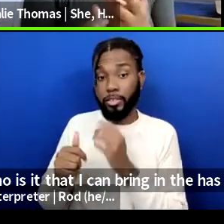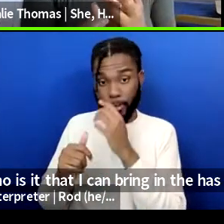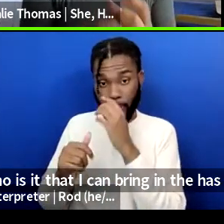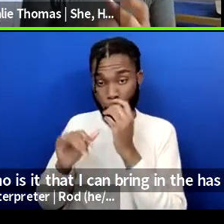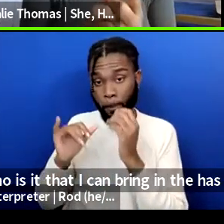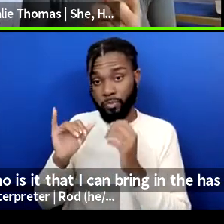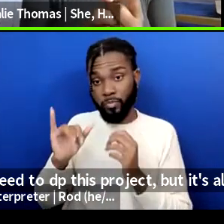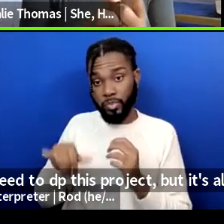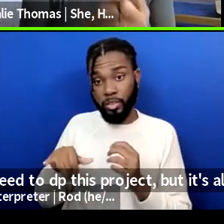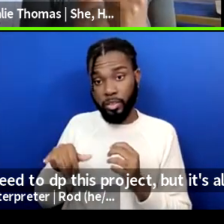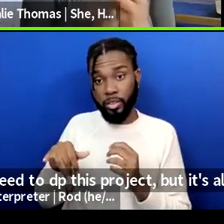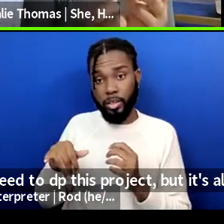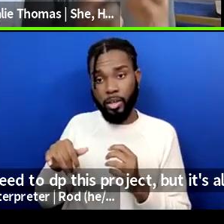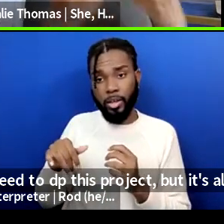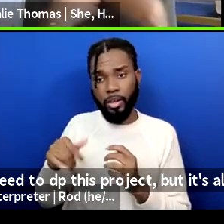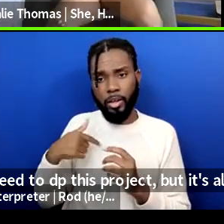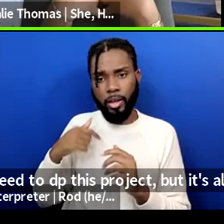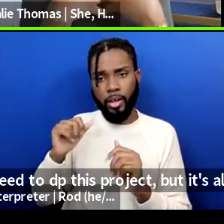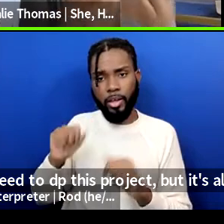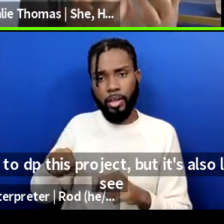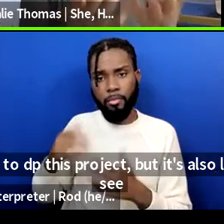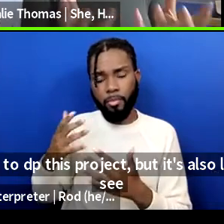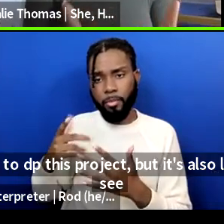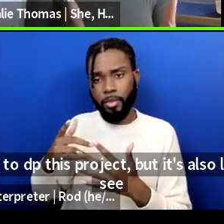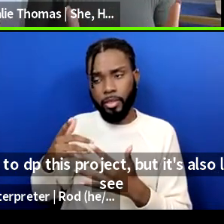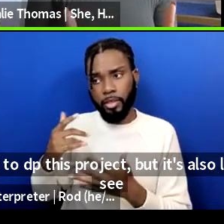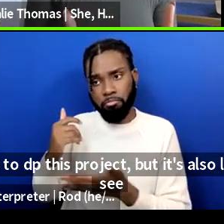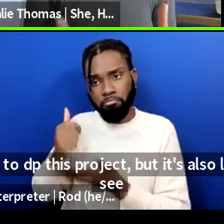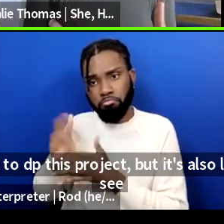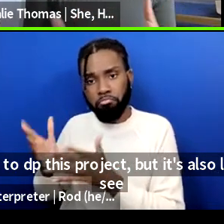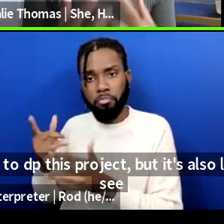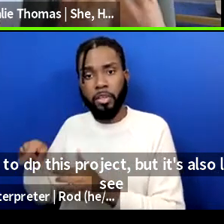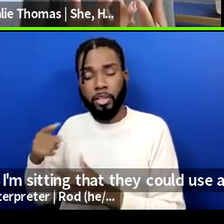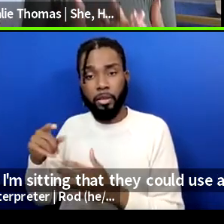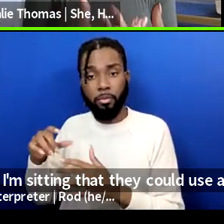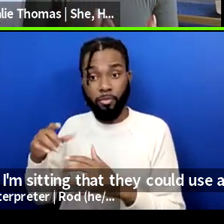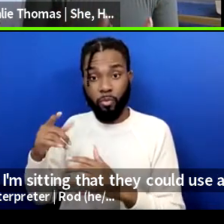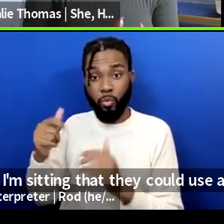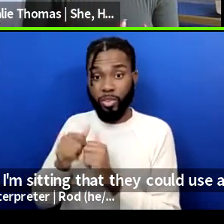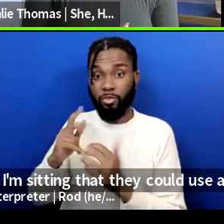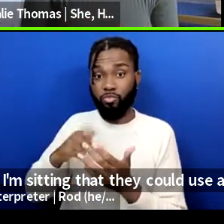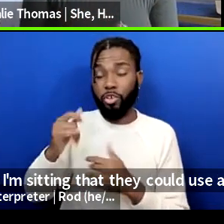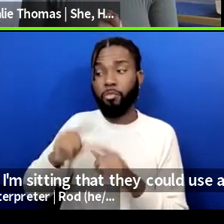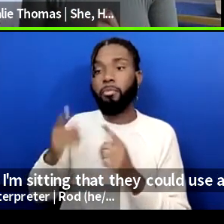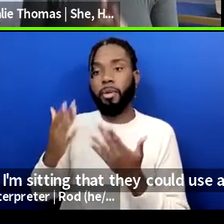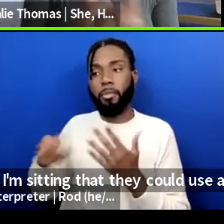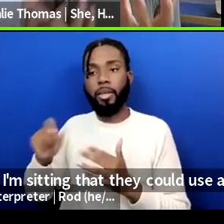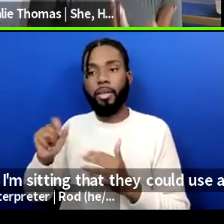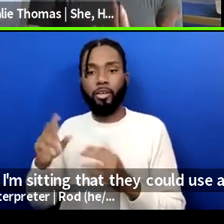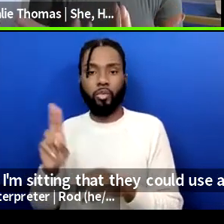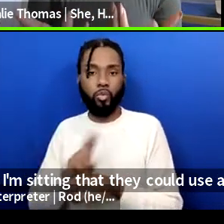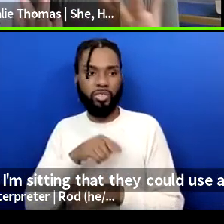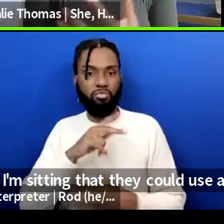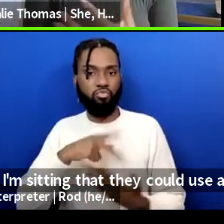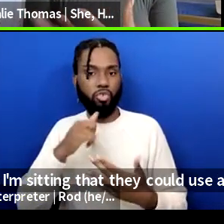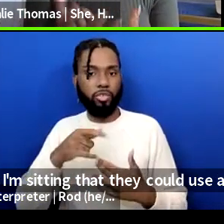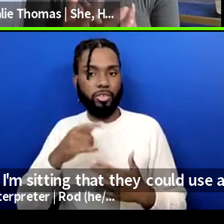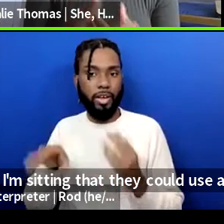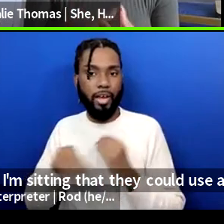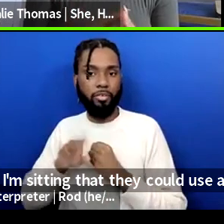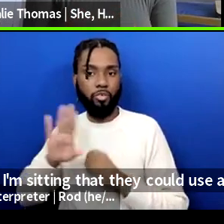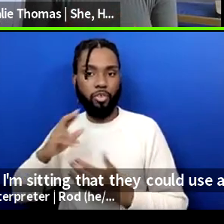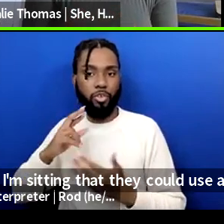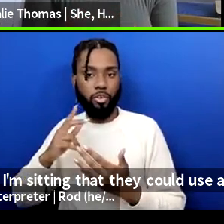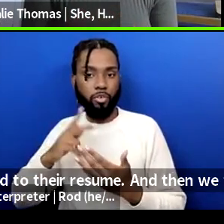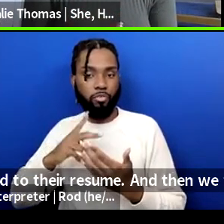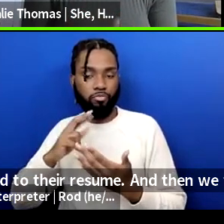is also like, I could see from where I'm sitting that they could use a project to actually add to their resume. And then we talk about wealth